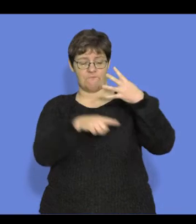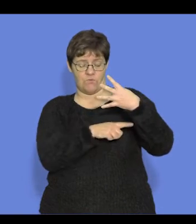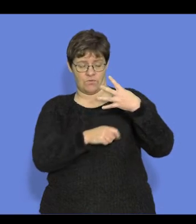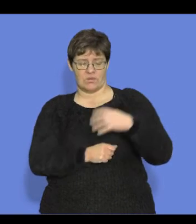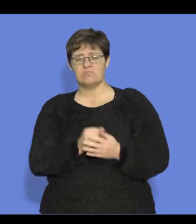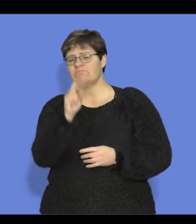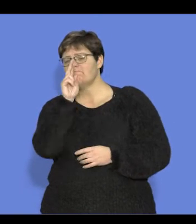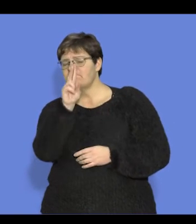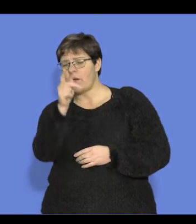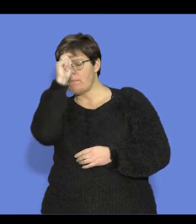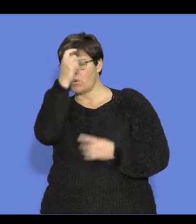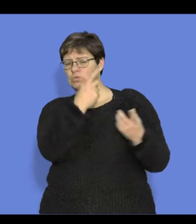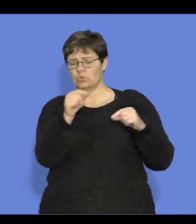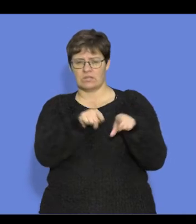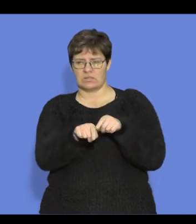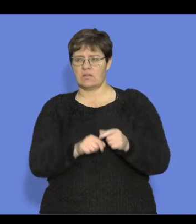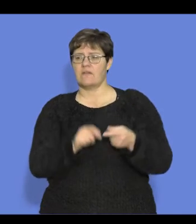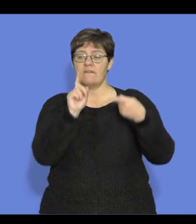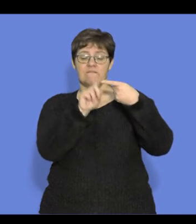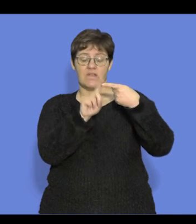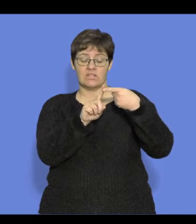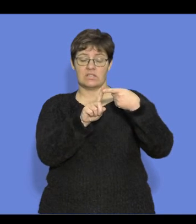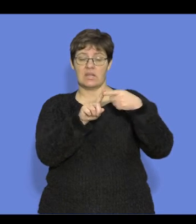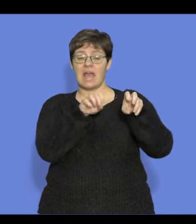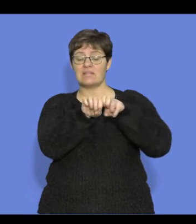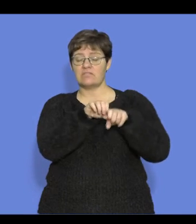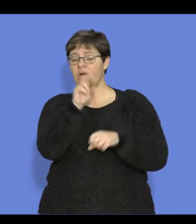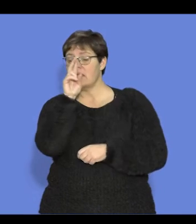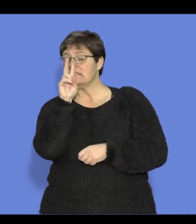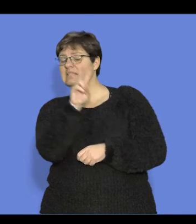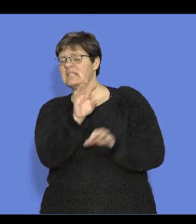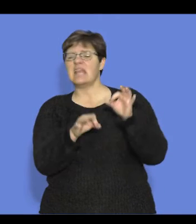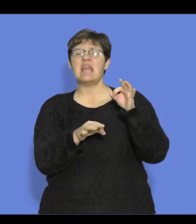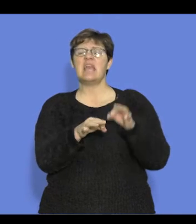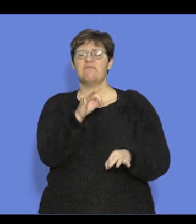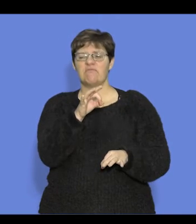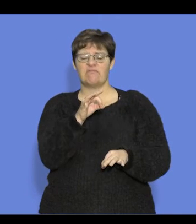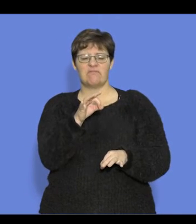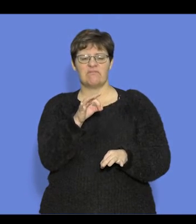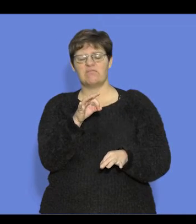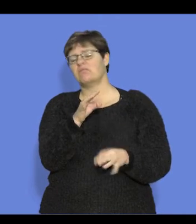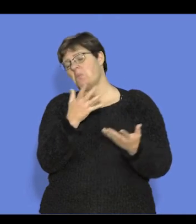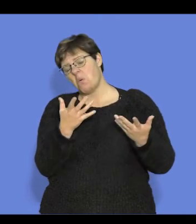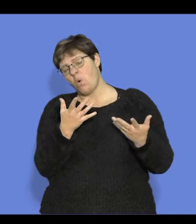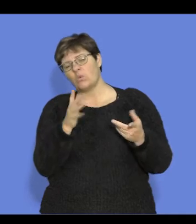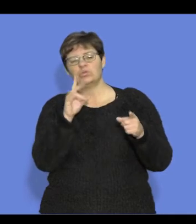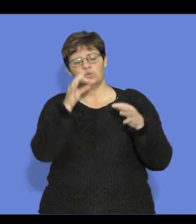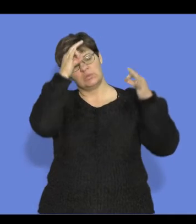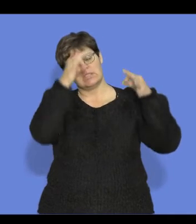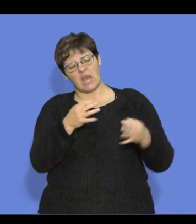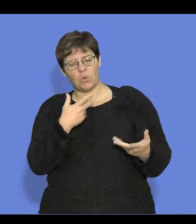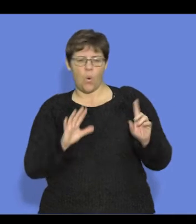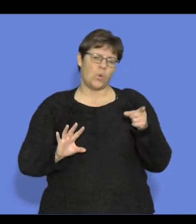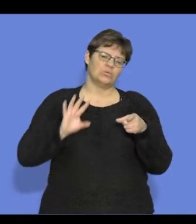experiment that the boys did. The investigation word was to see if. It could be to determine whether,